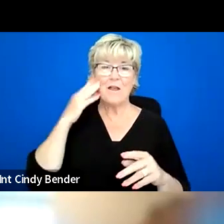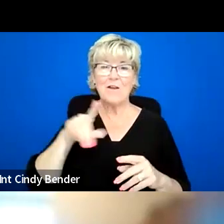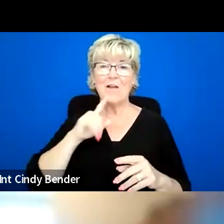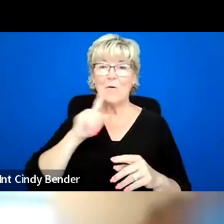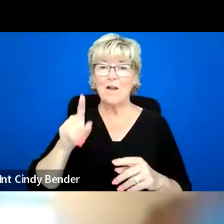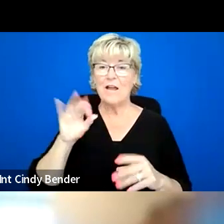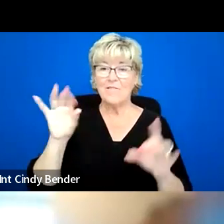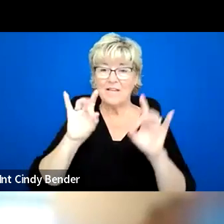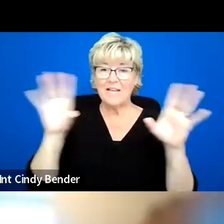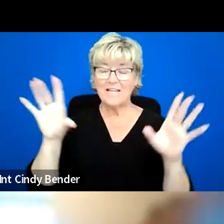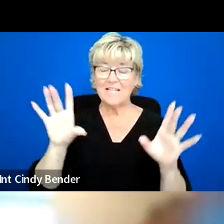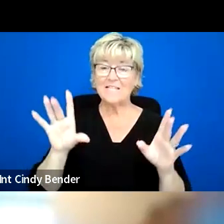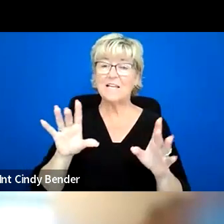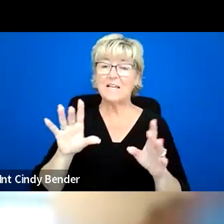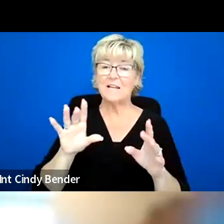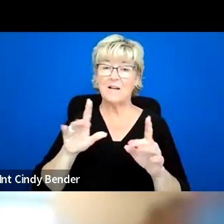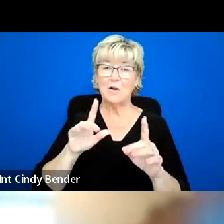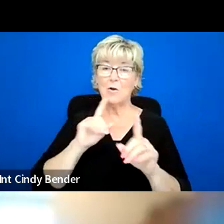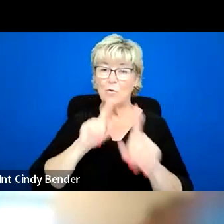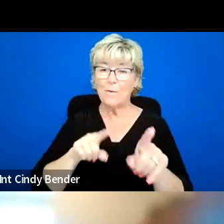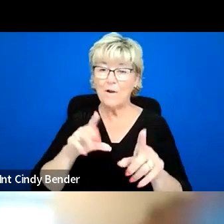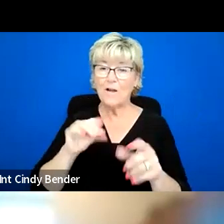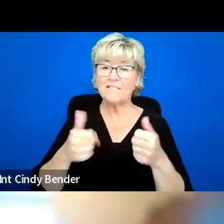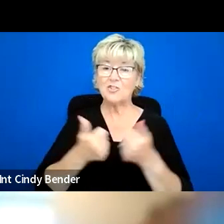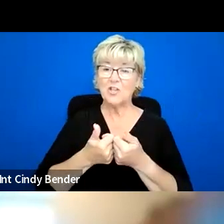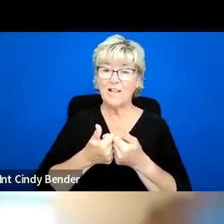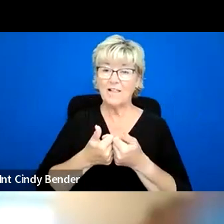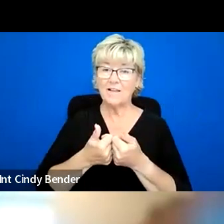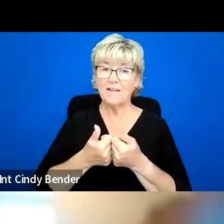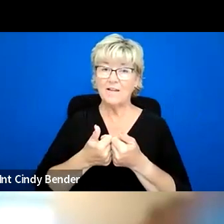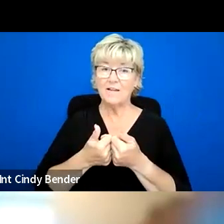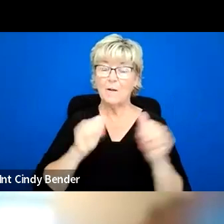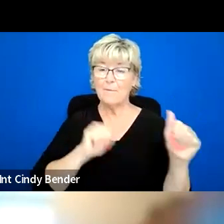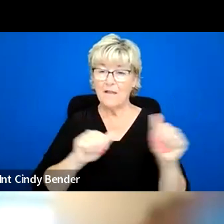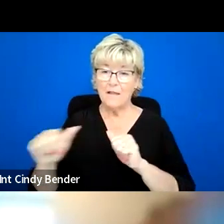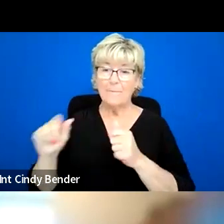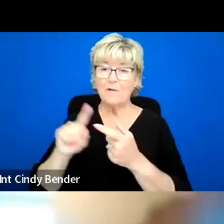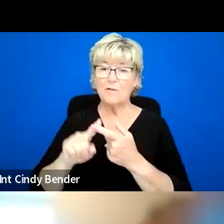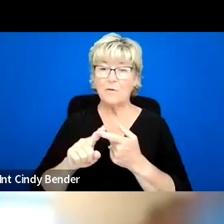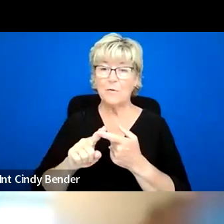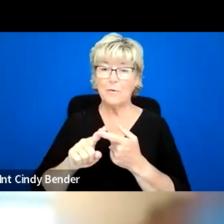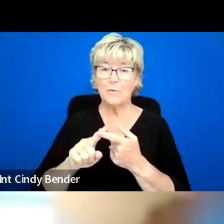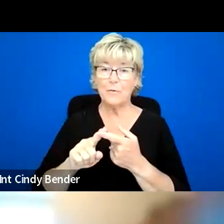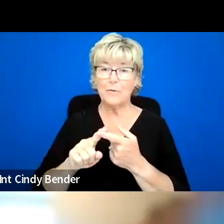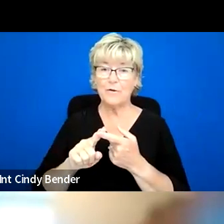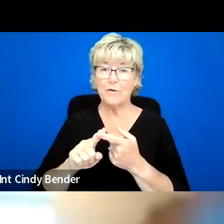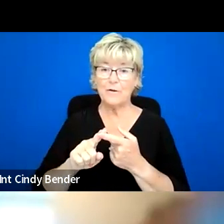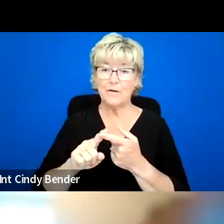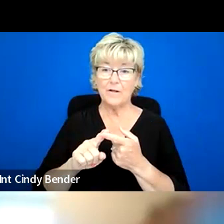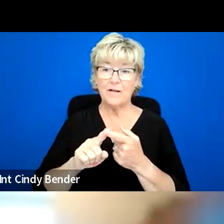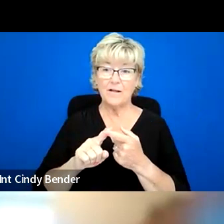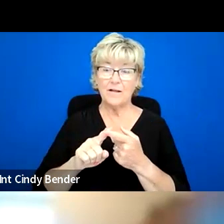disaster response and the challenges around being able to leave with